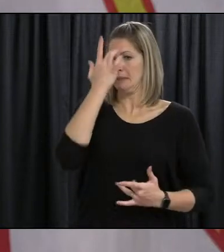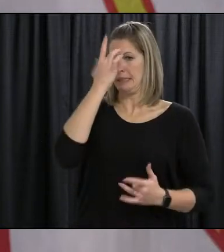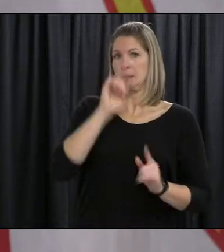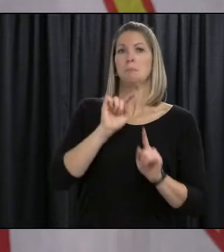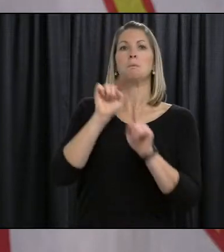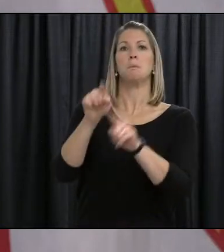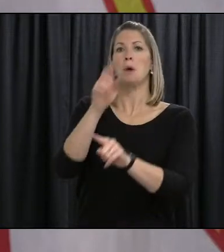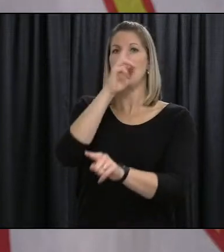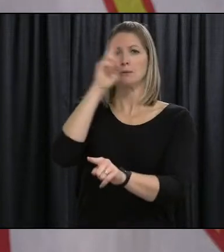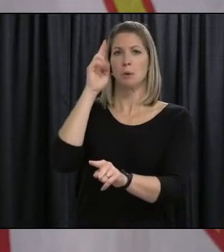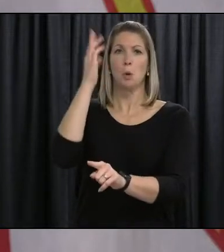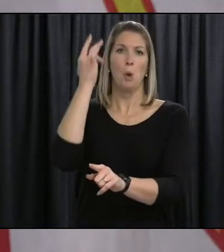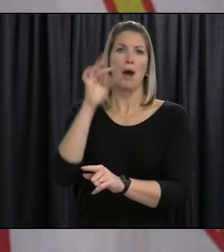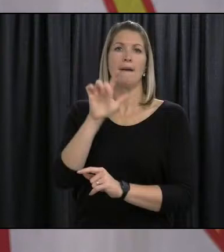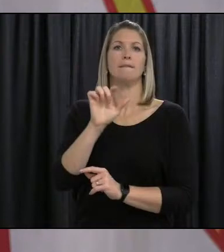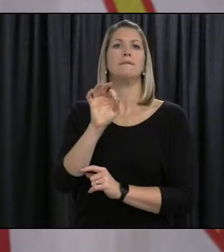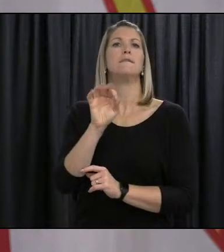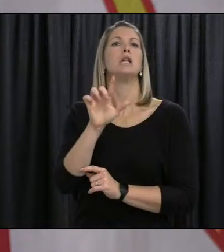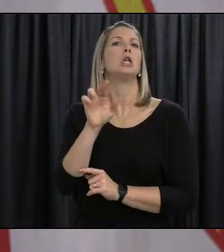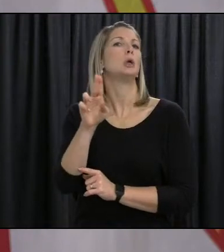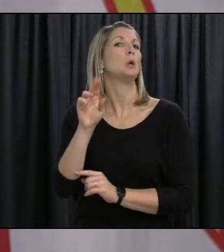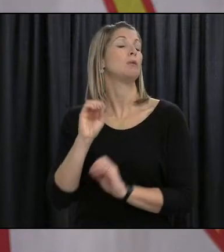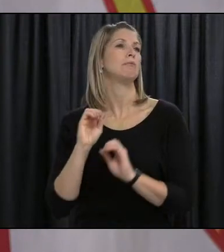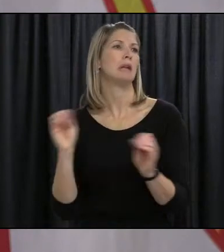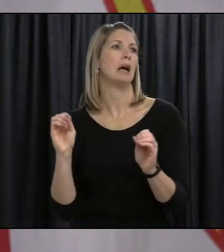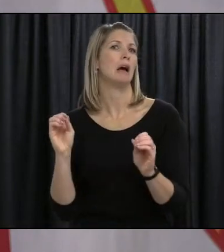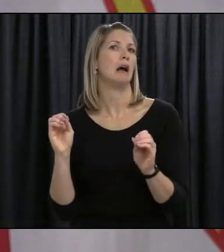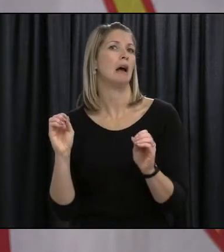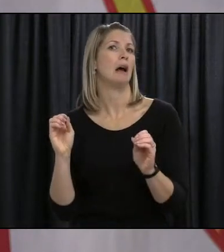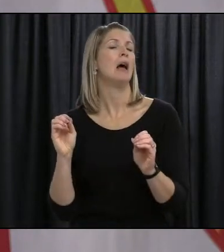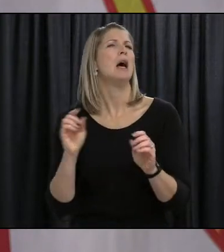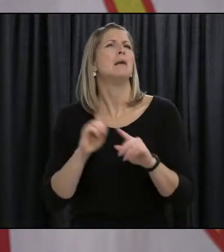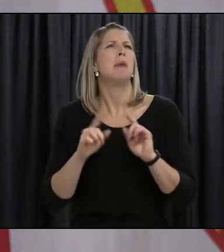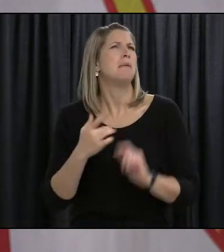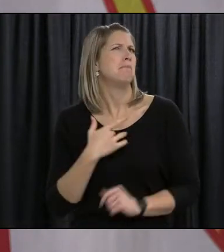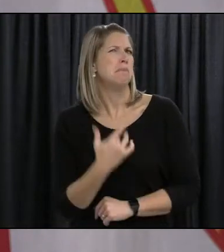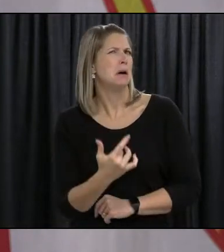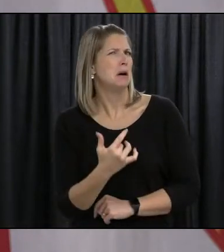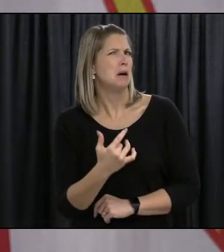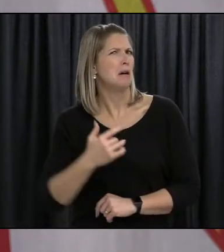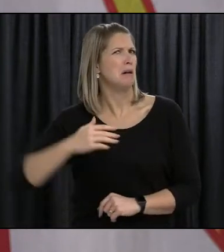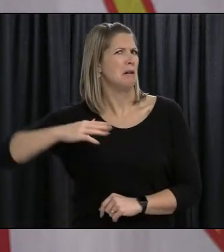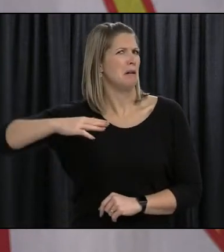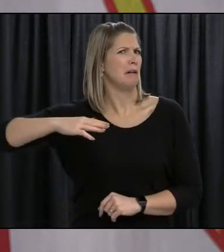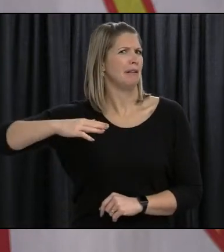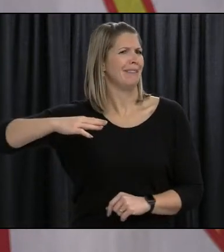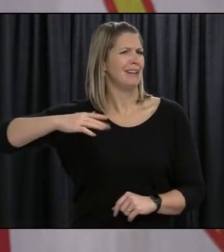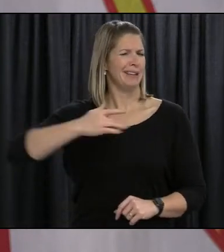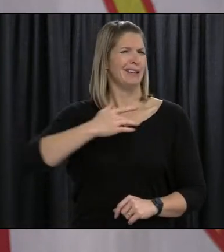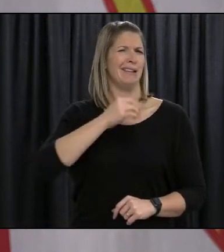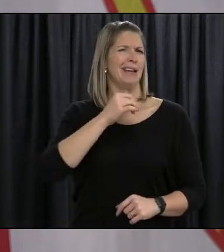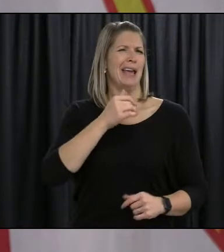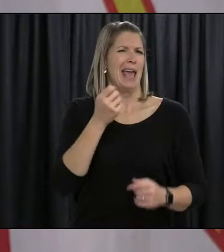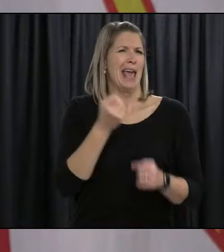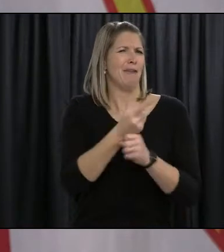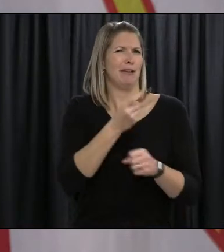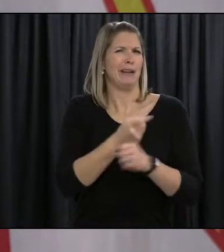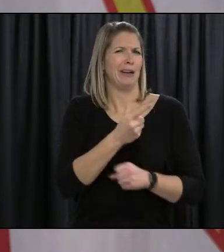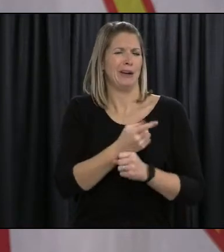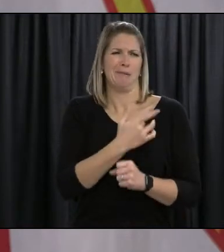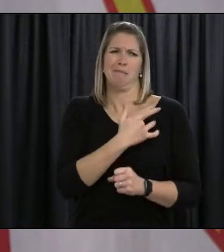way of flu activity at all. But that's not unexpected. We often don't see it until later in the year, like in late